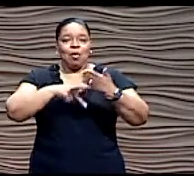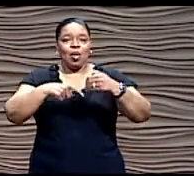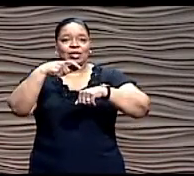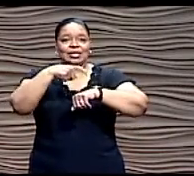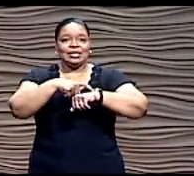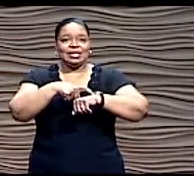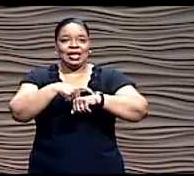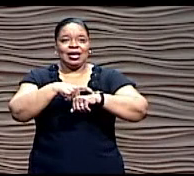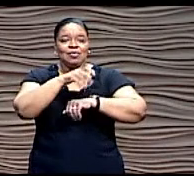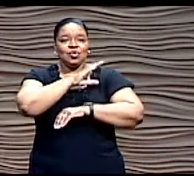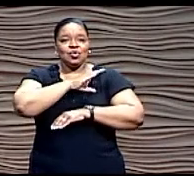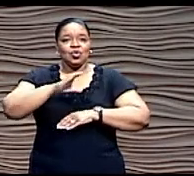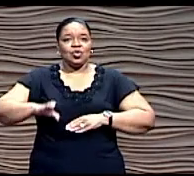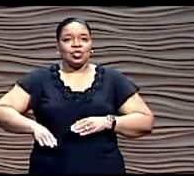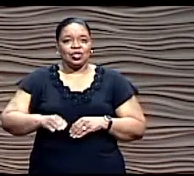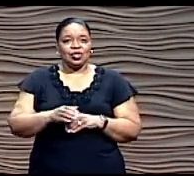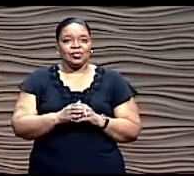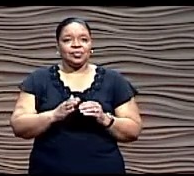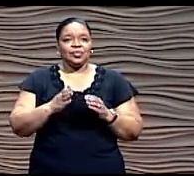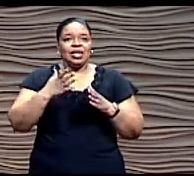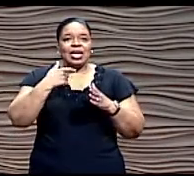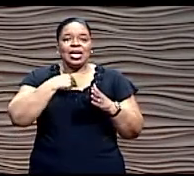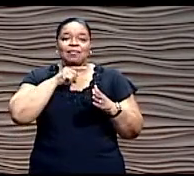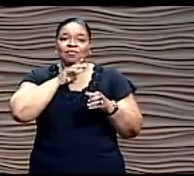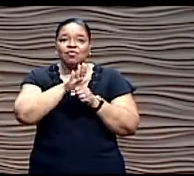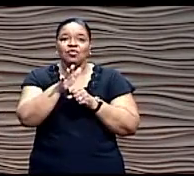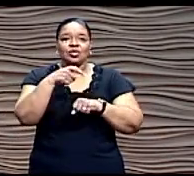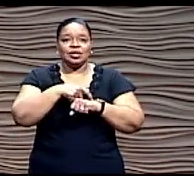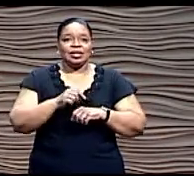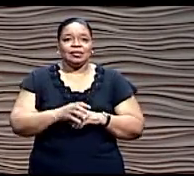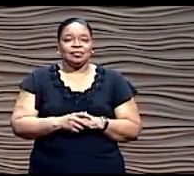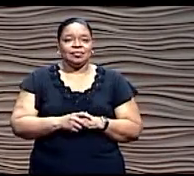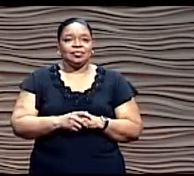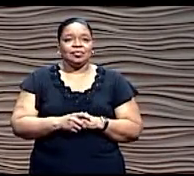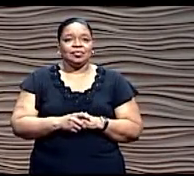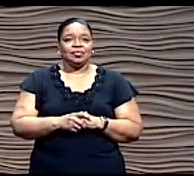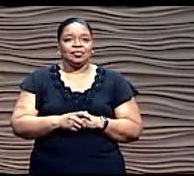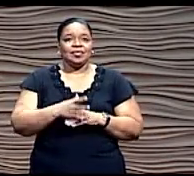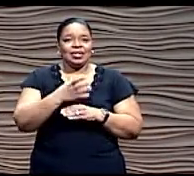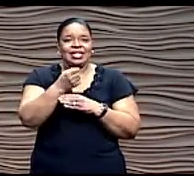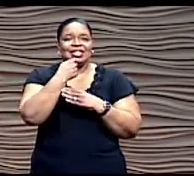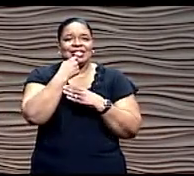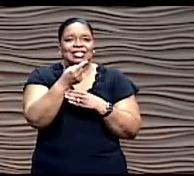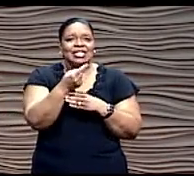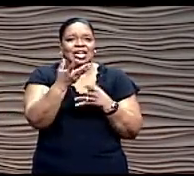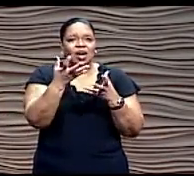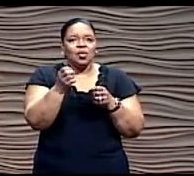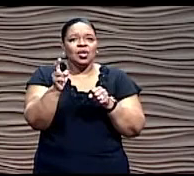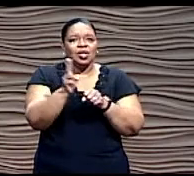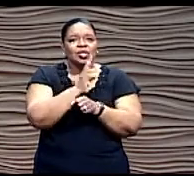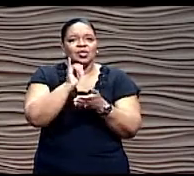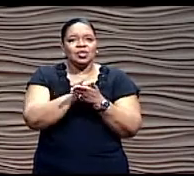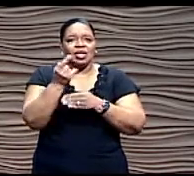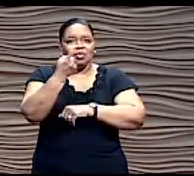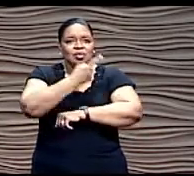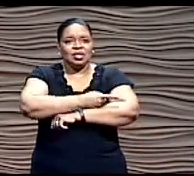He says, I'm full-time. And I told him, I said, I'm going to use that one